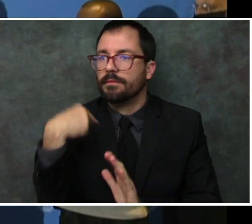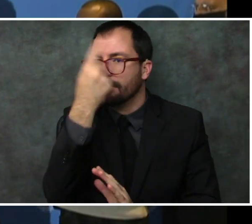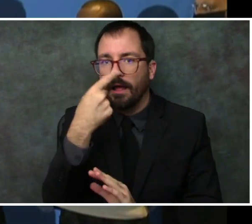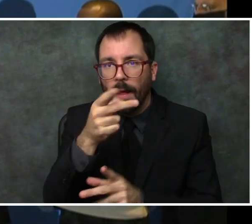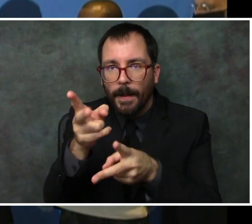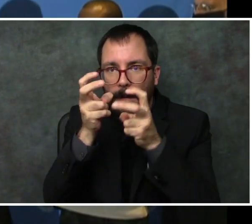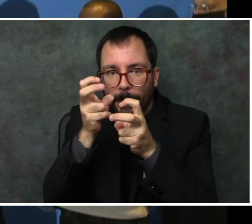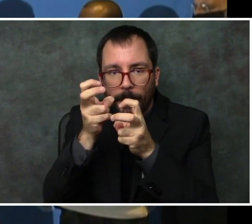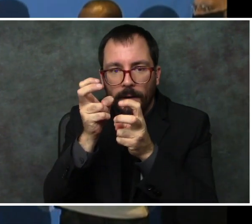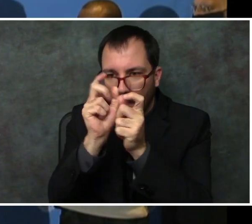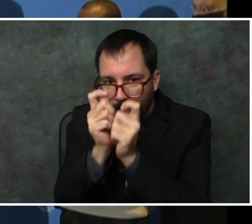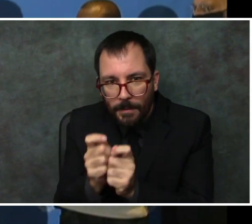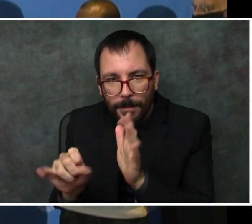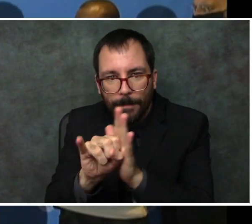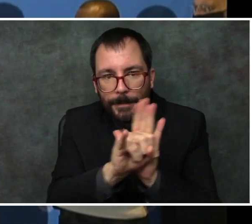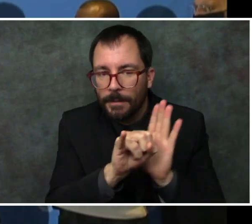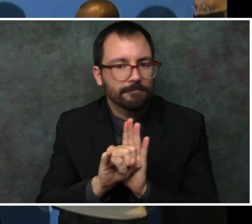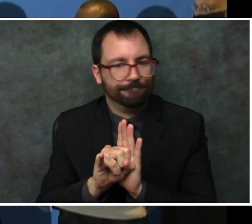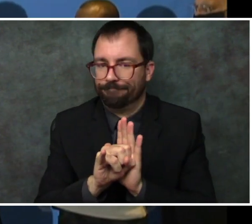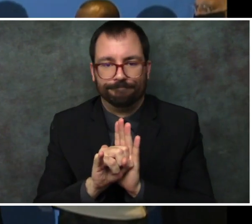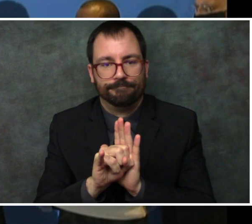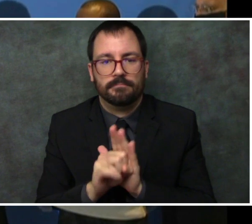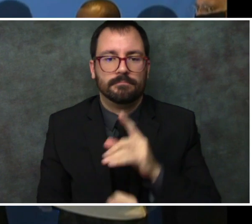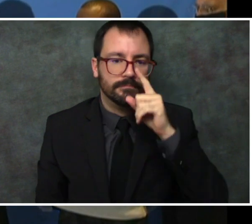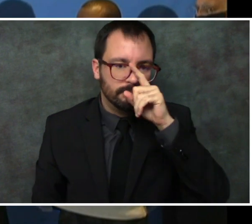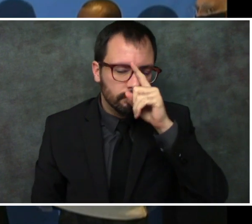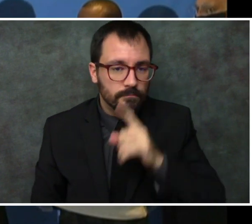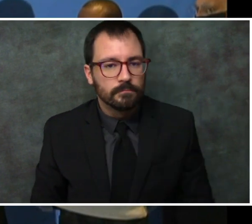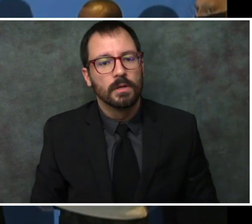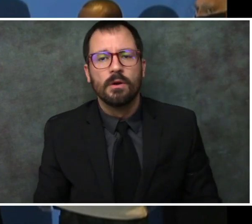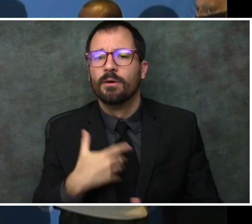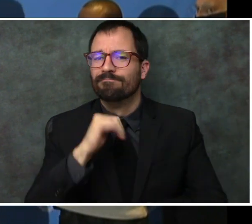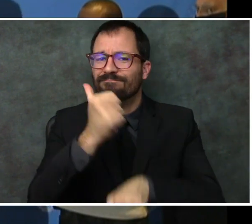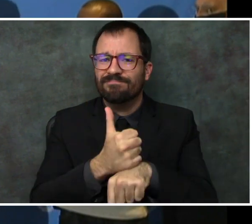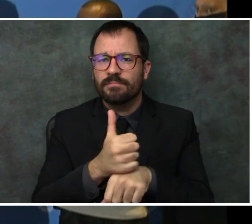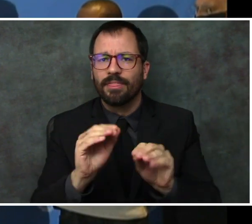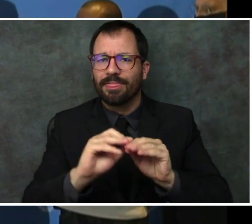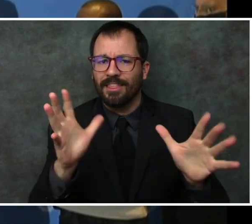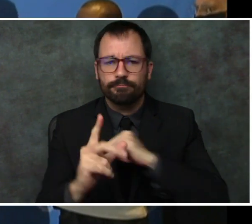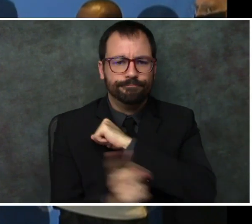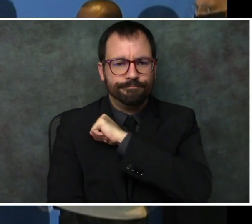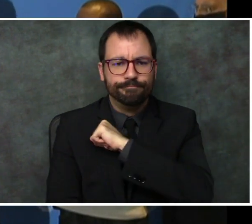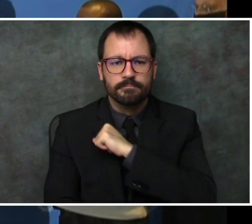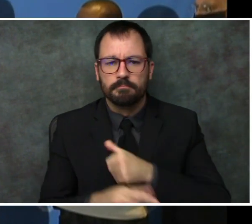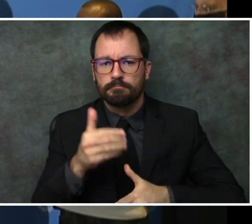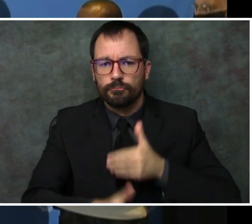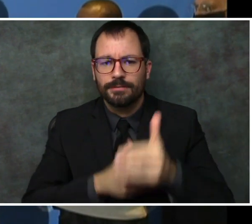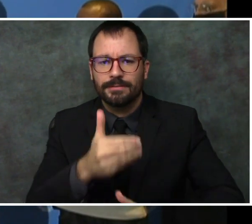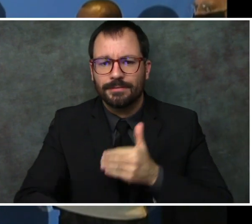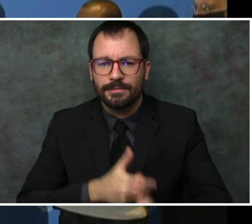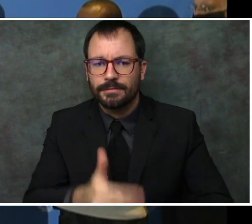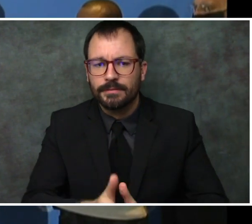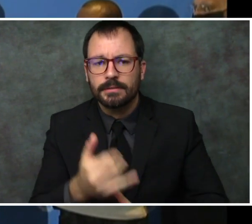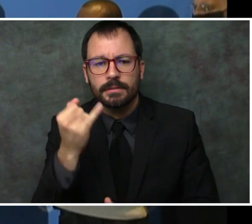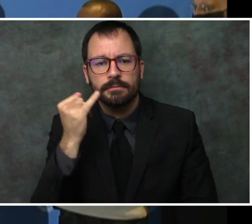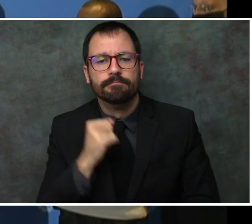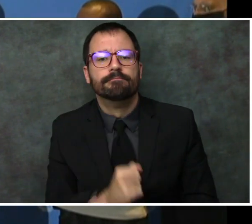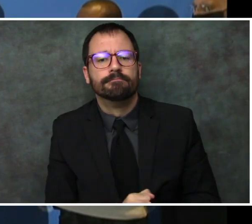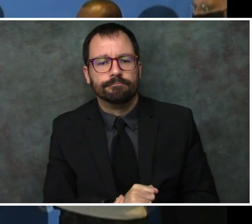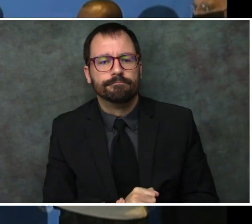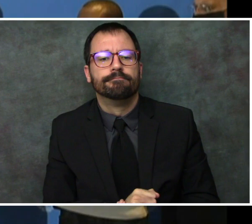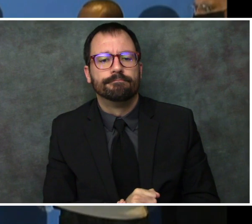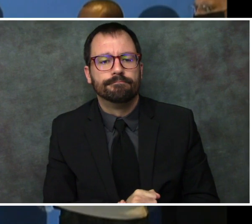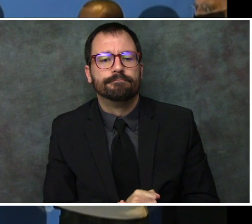a disciplinary code that articulate a clear disciplinary code. They call for expanded public access to